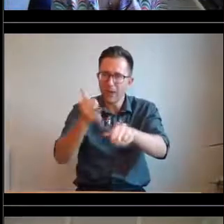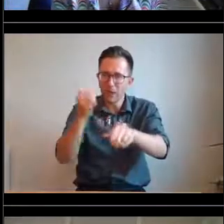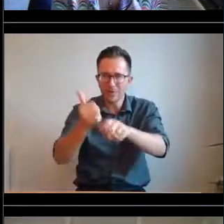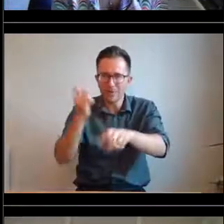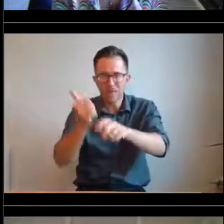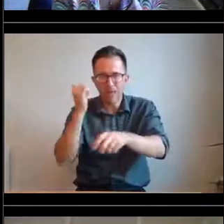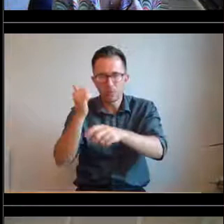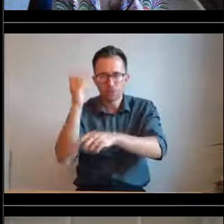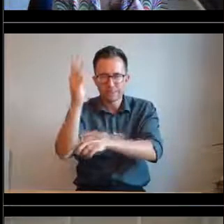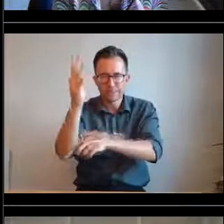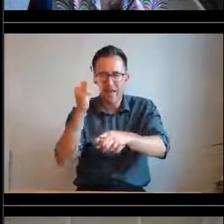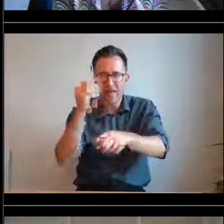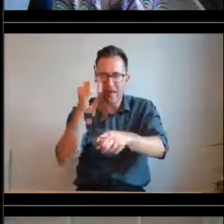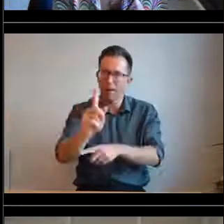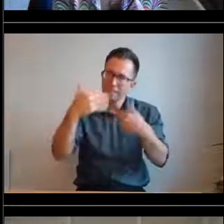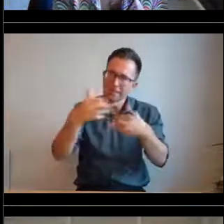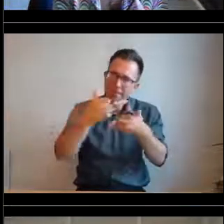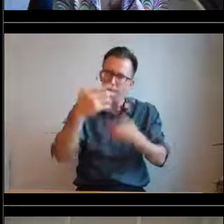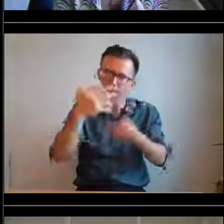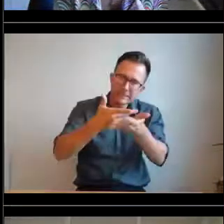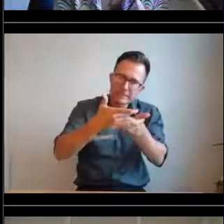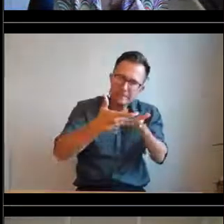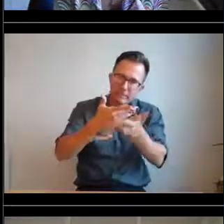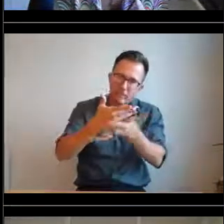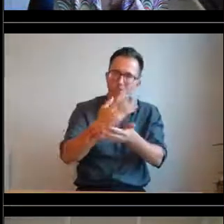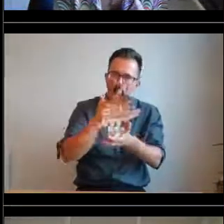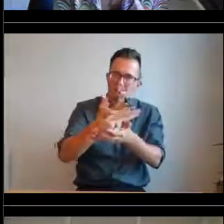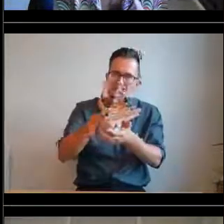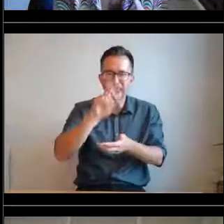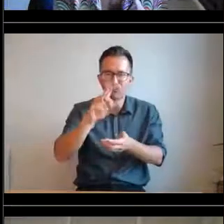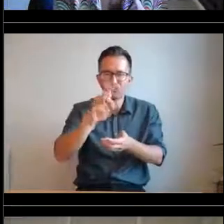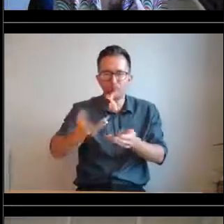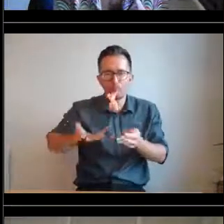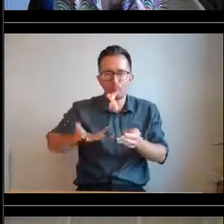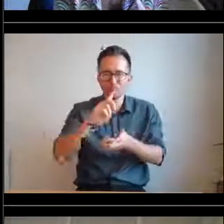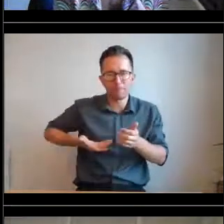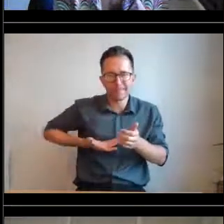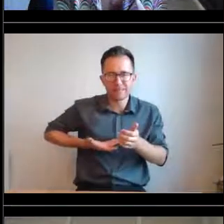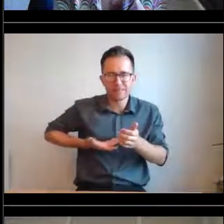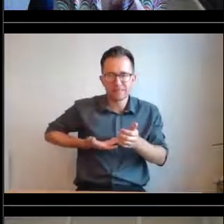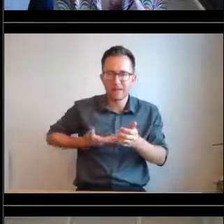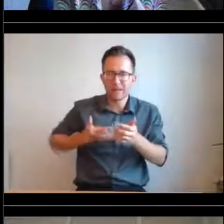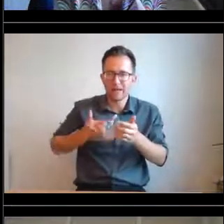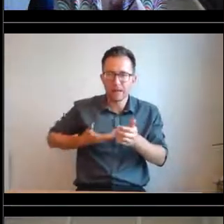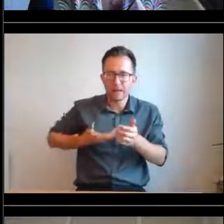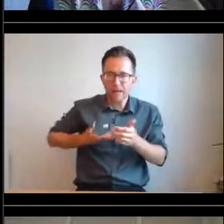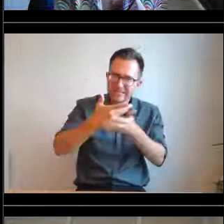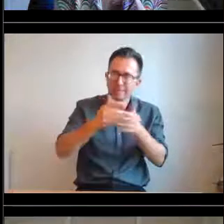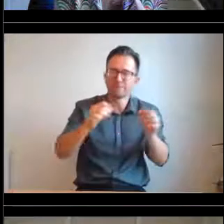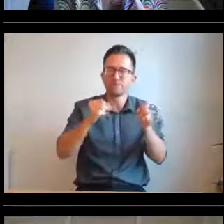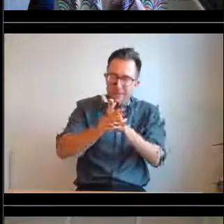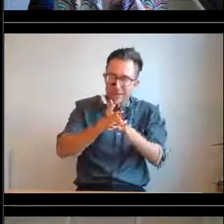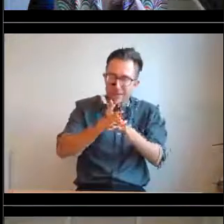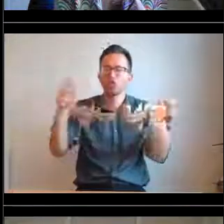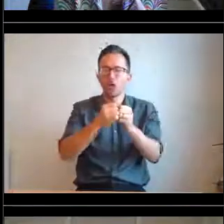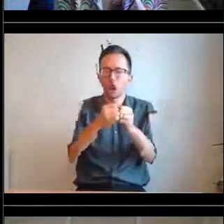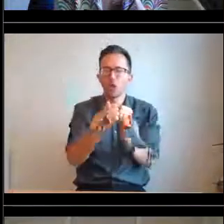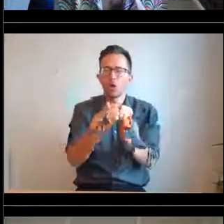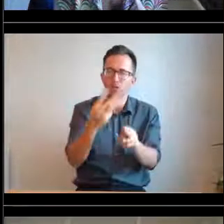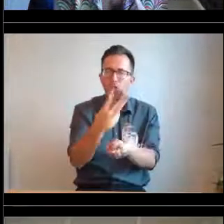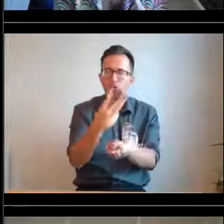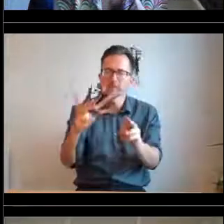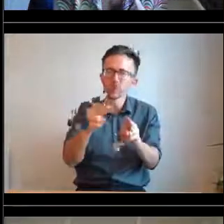to the utility companies about what we can and can't do. We've actually reduced that down to, I think it's 35 meters.